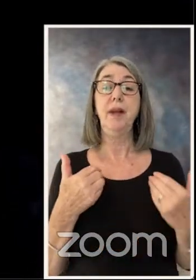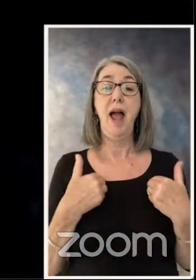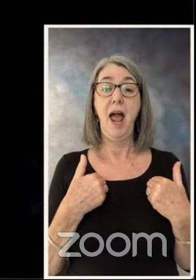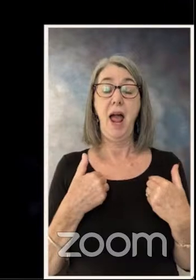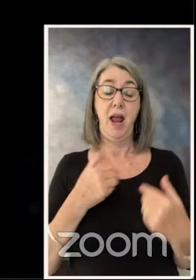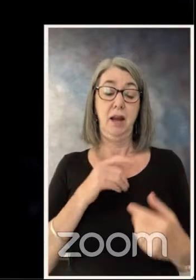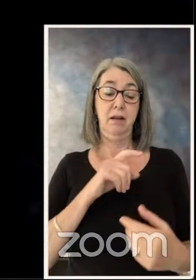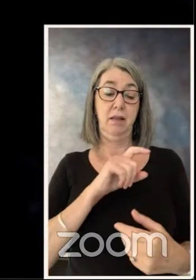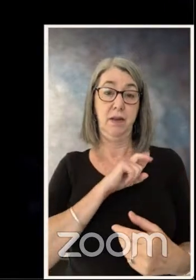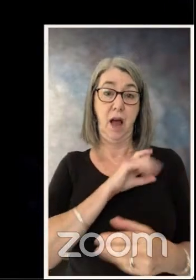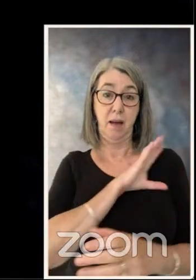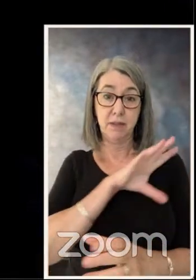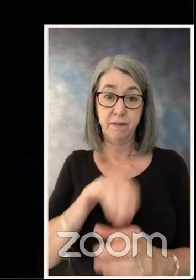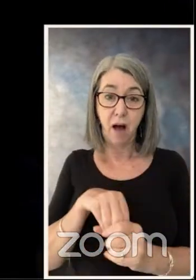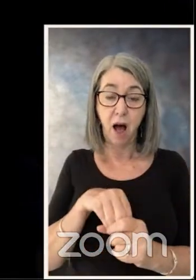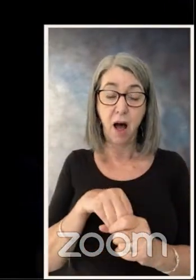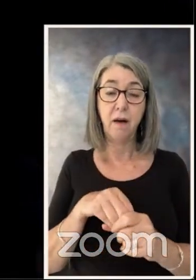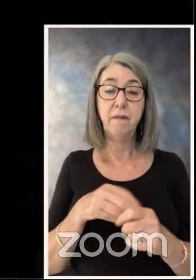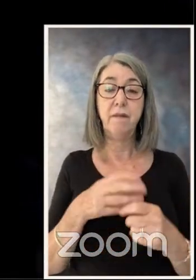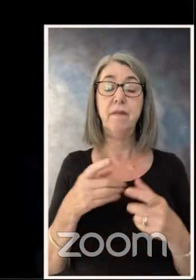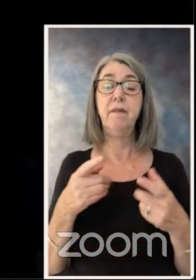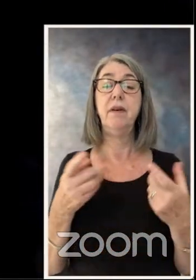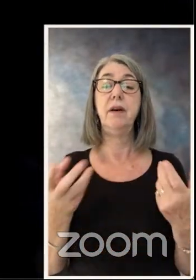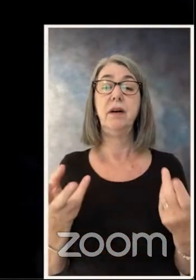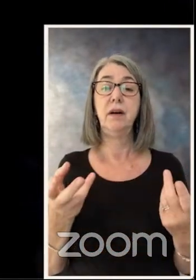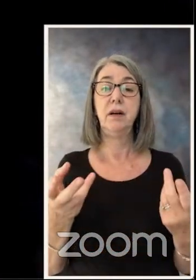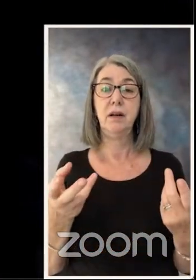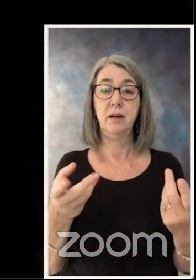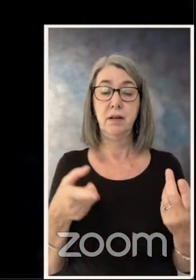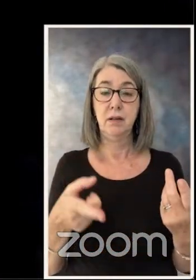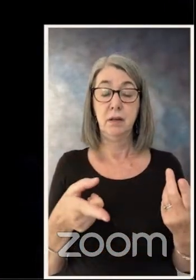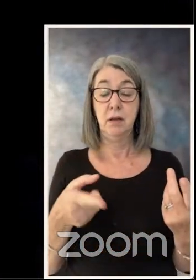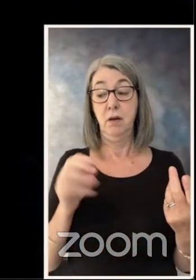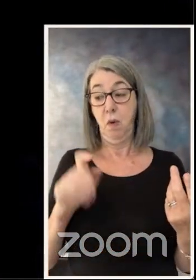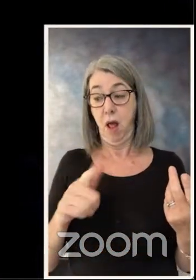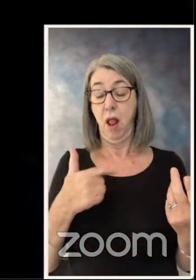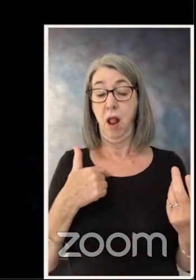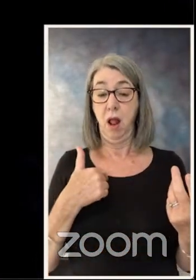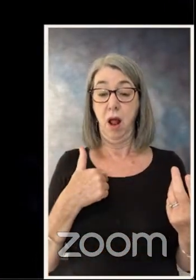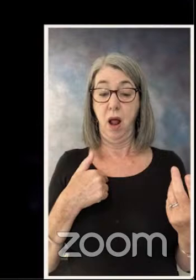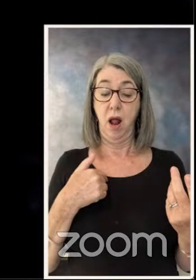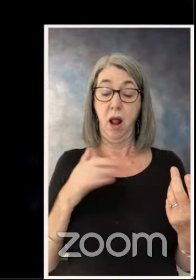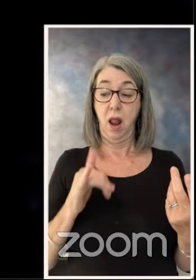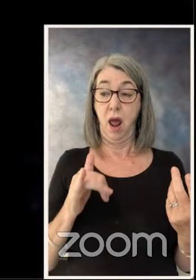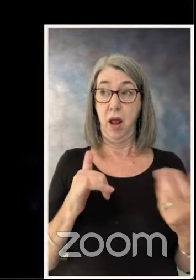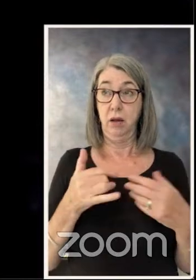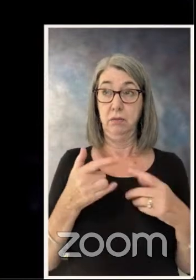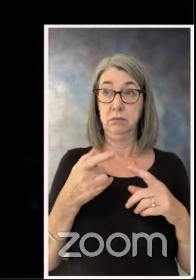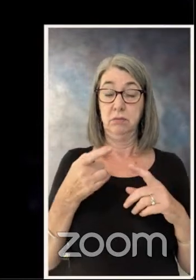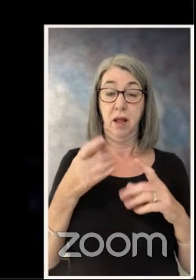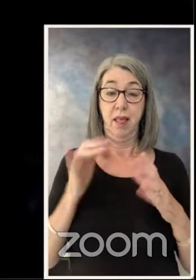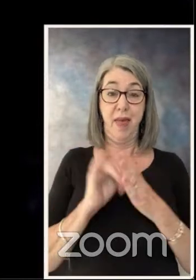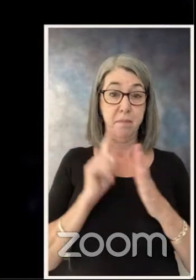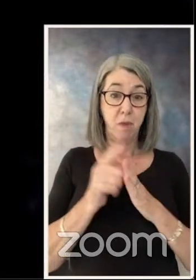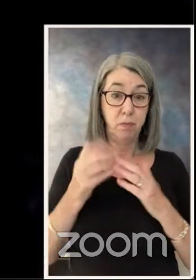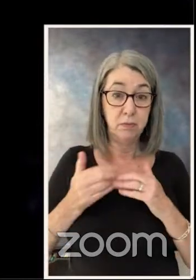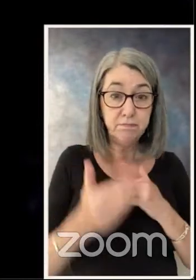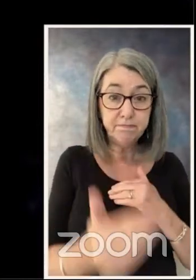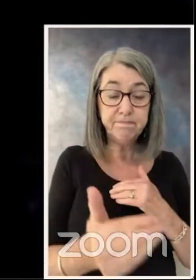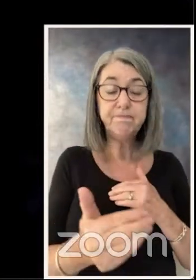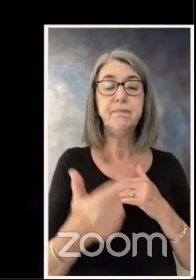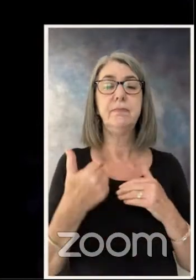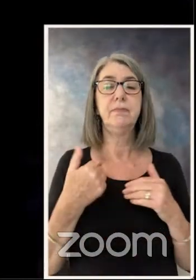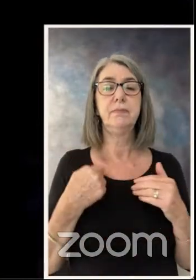getting the cops involved, and well, I like from that moment